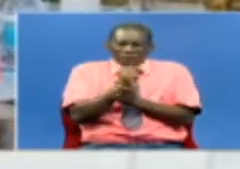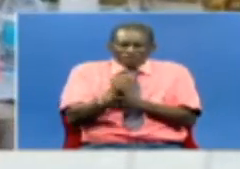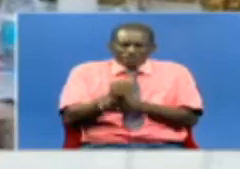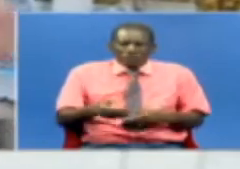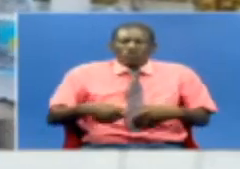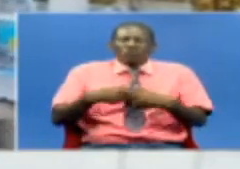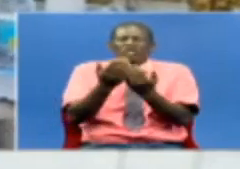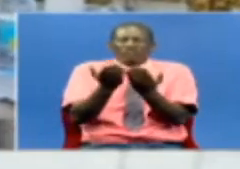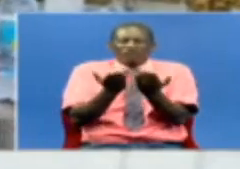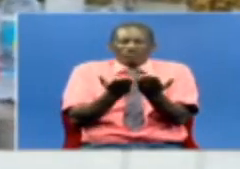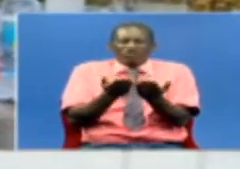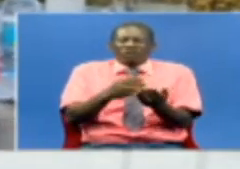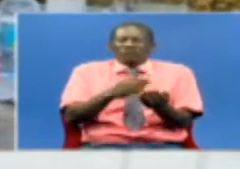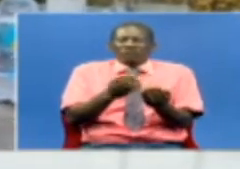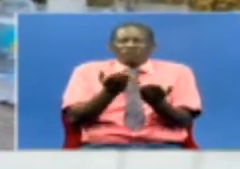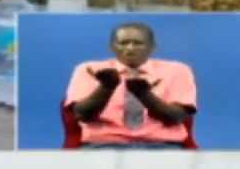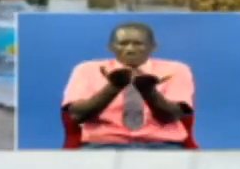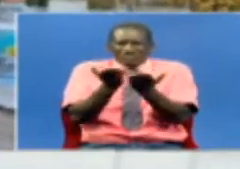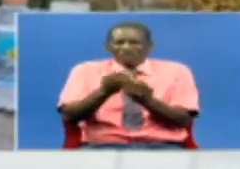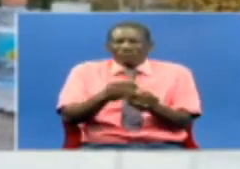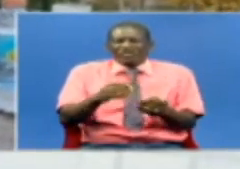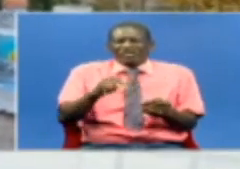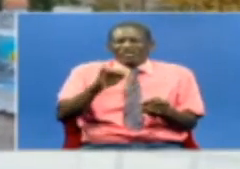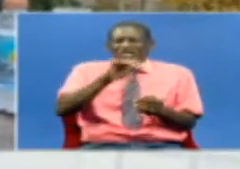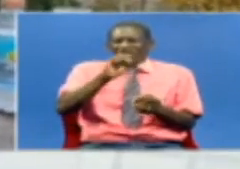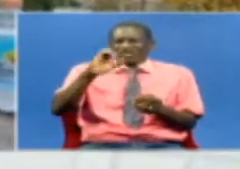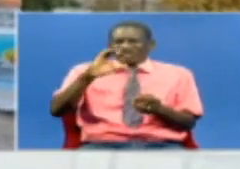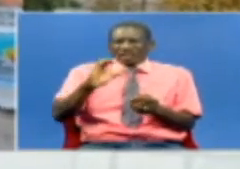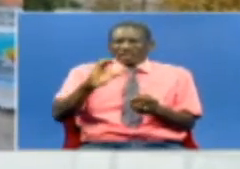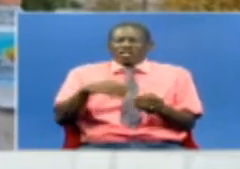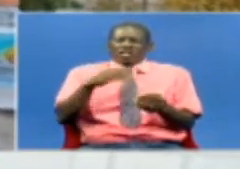he tested, they tell me up there. But the truth is, there's no GPS.